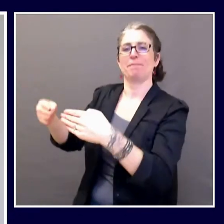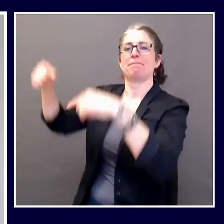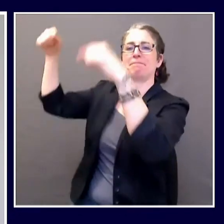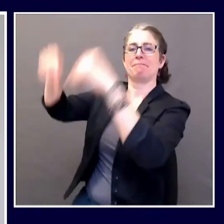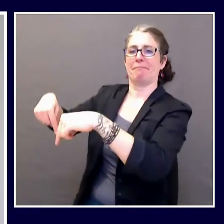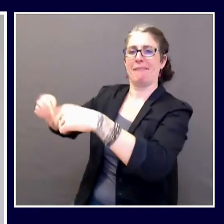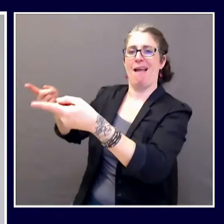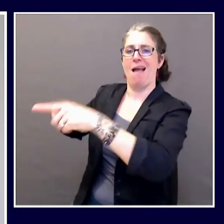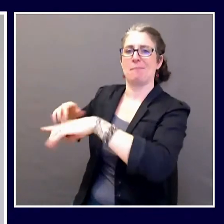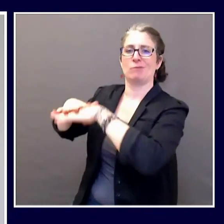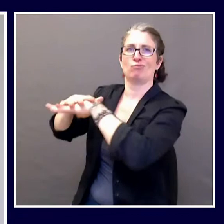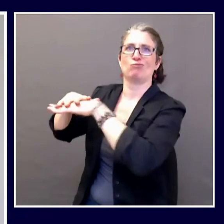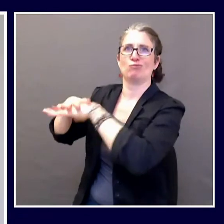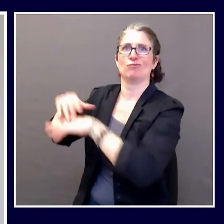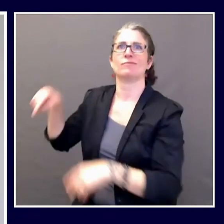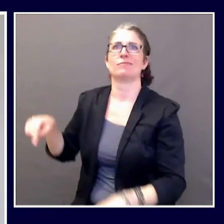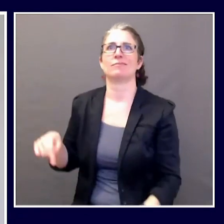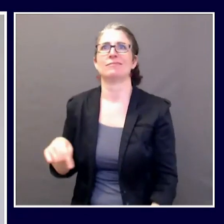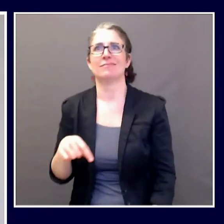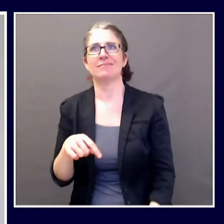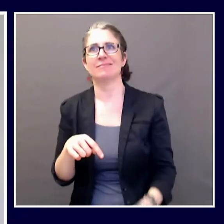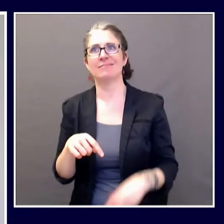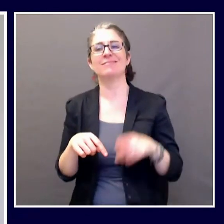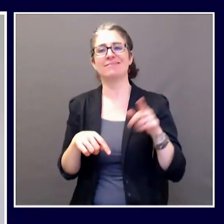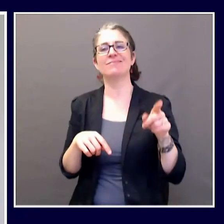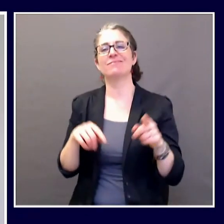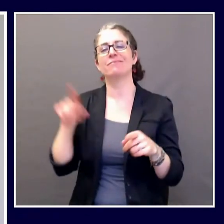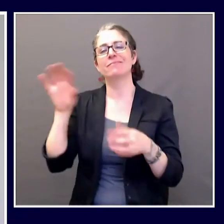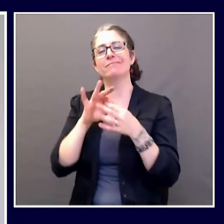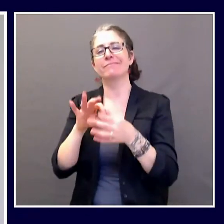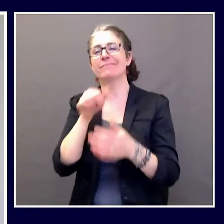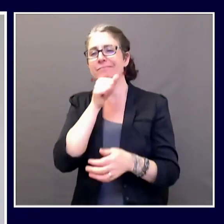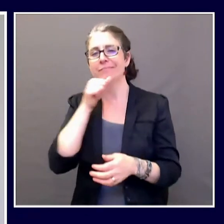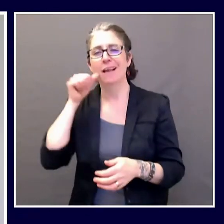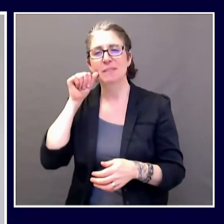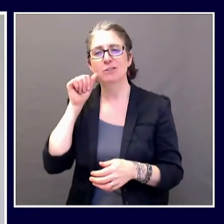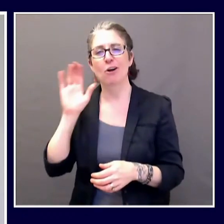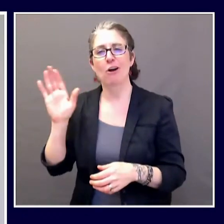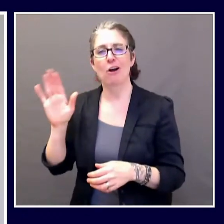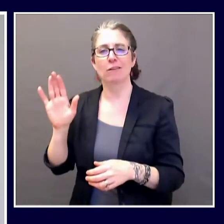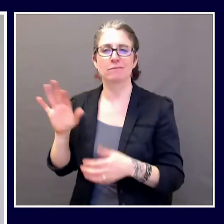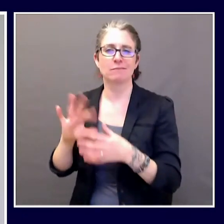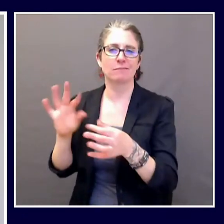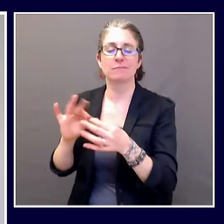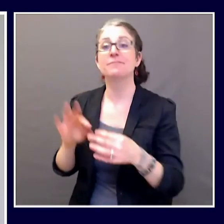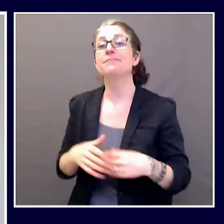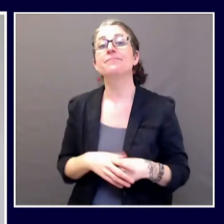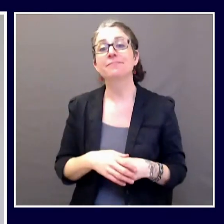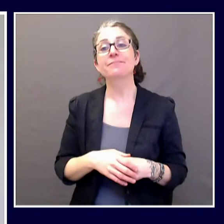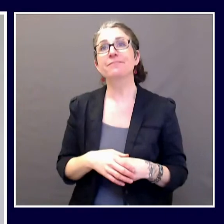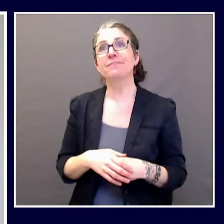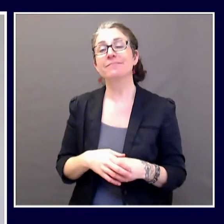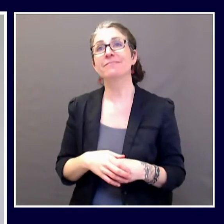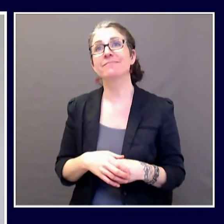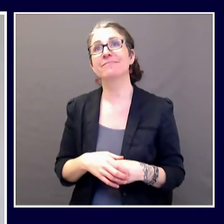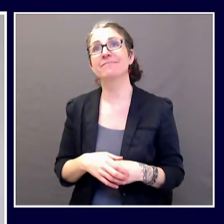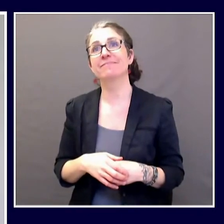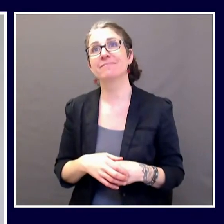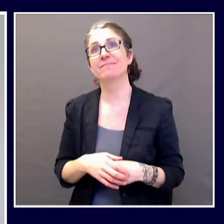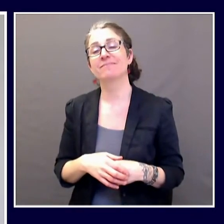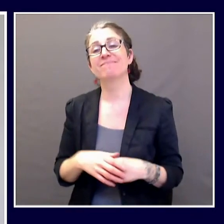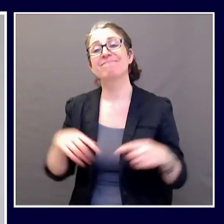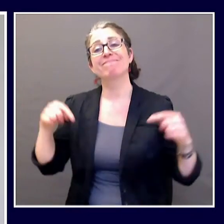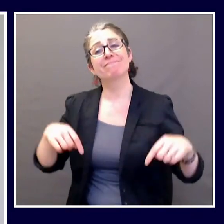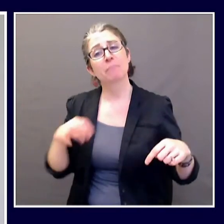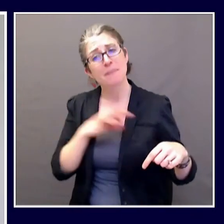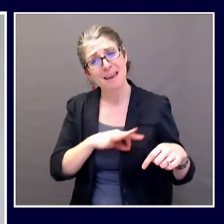those experiences. That is the promise of vaccination. Maine is making steady progress, and